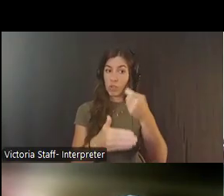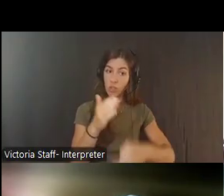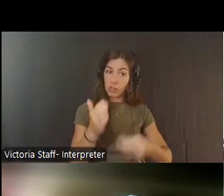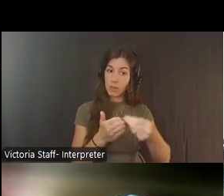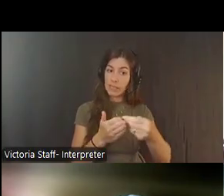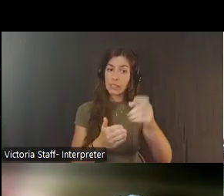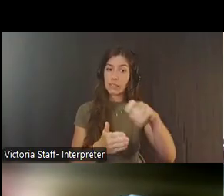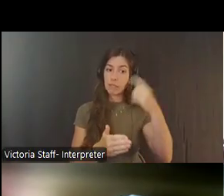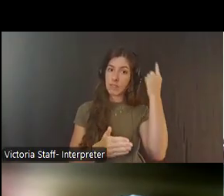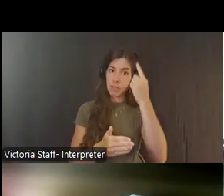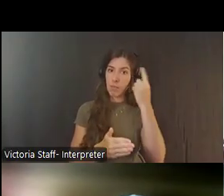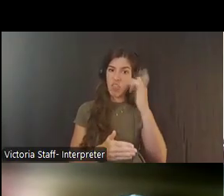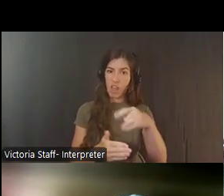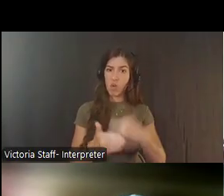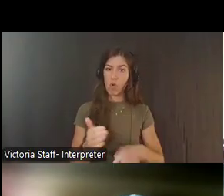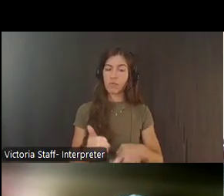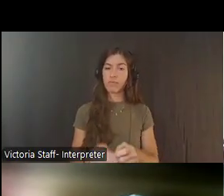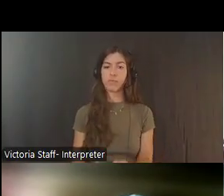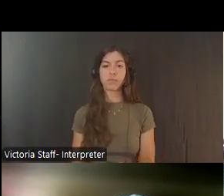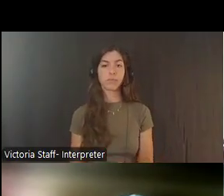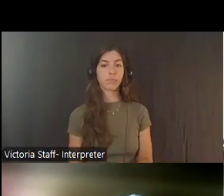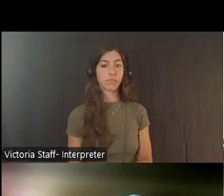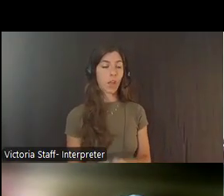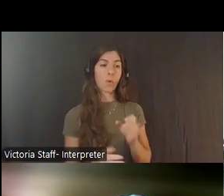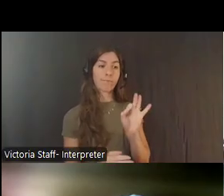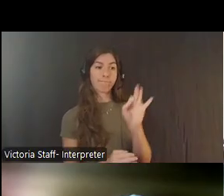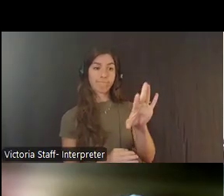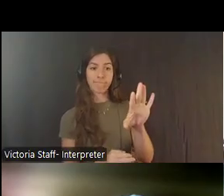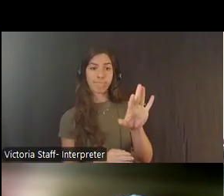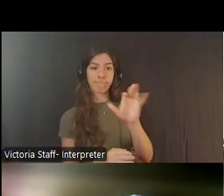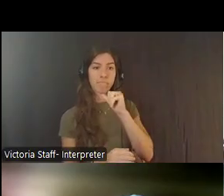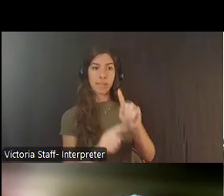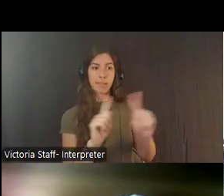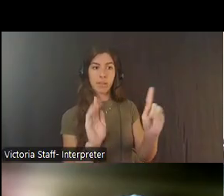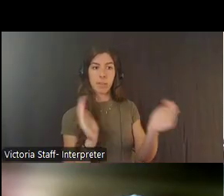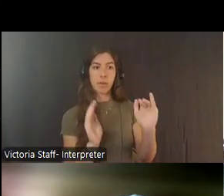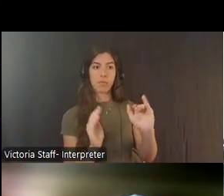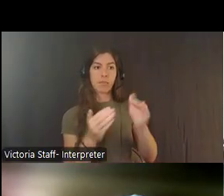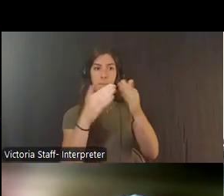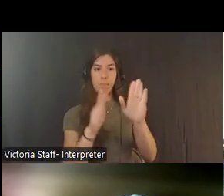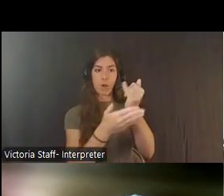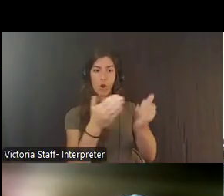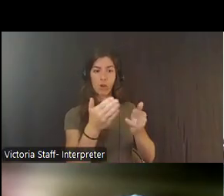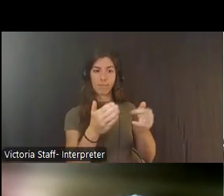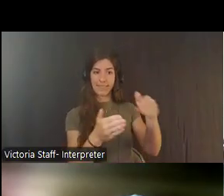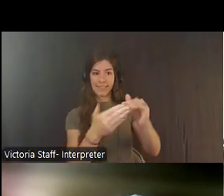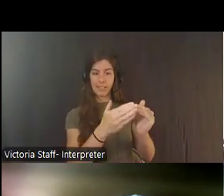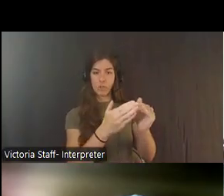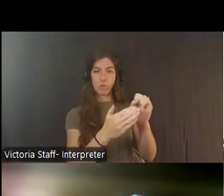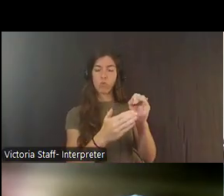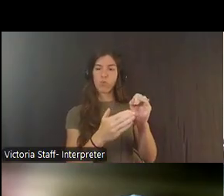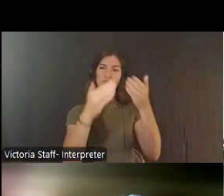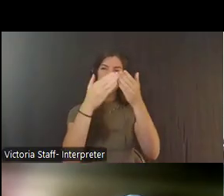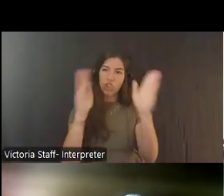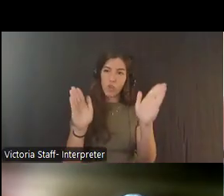about. I just want to throw in there that that's not any different than all the other public art in the city. So I think in general, with the plan